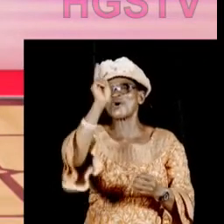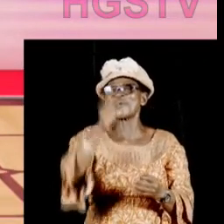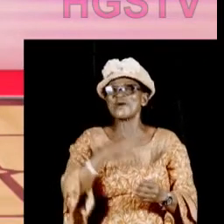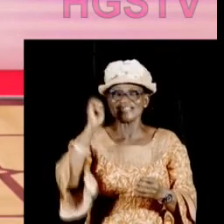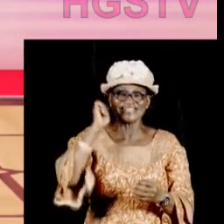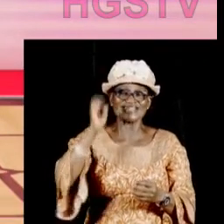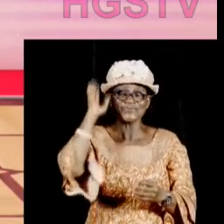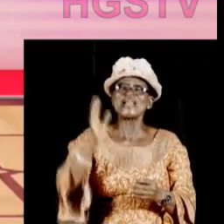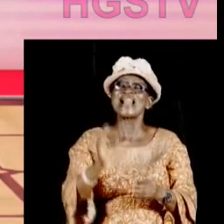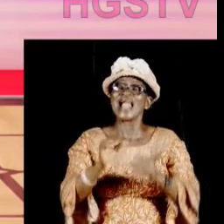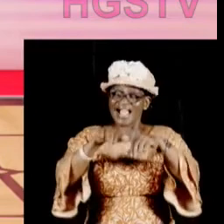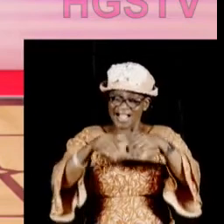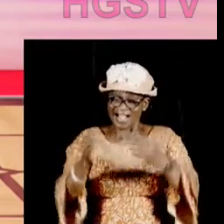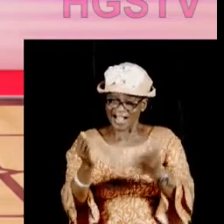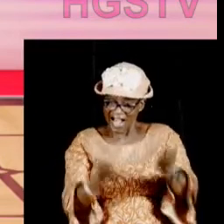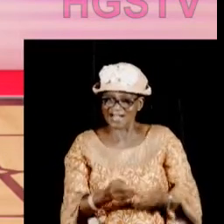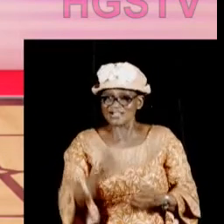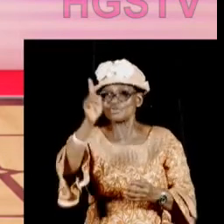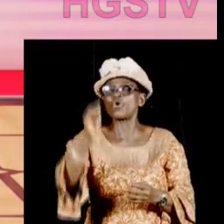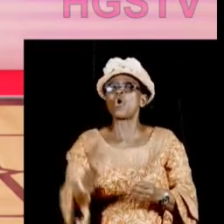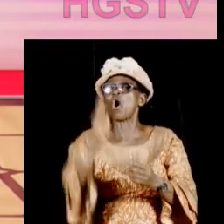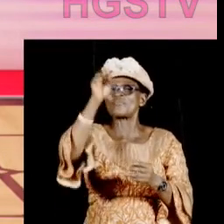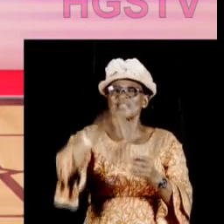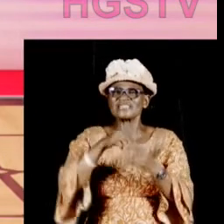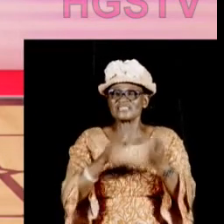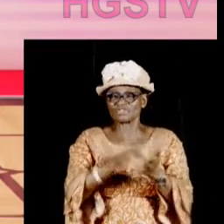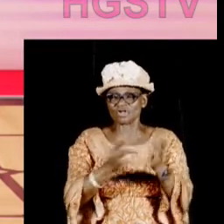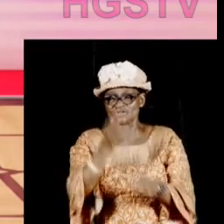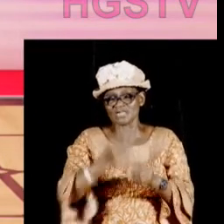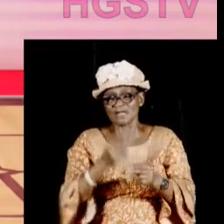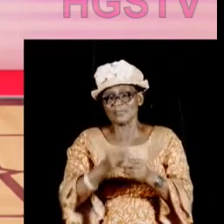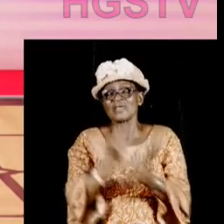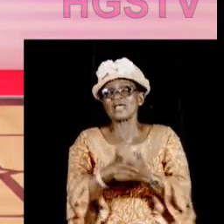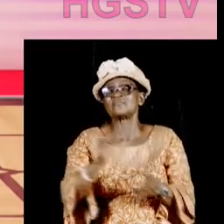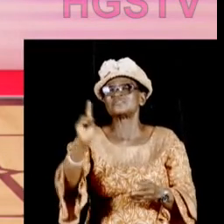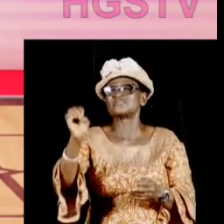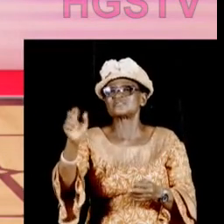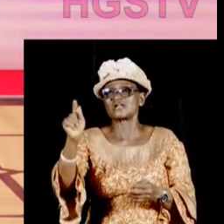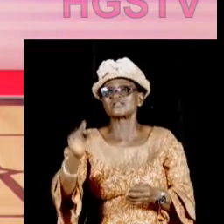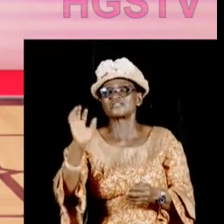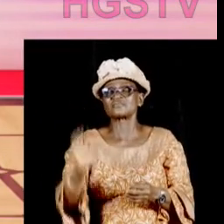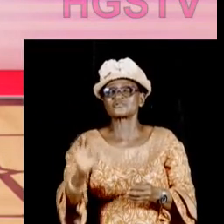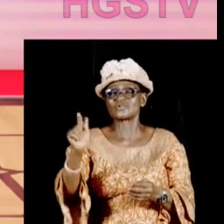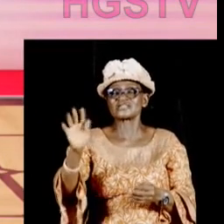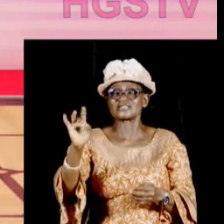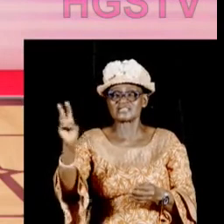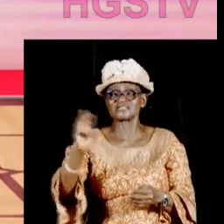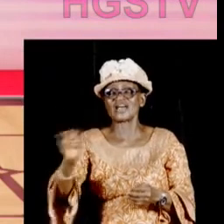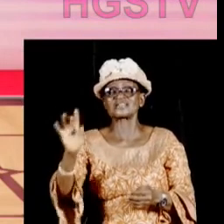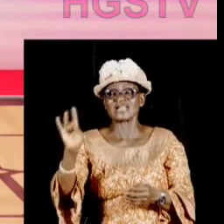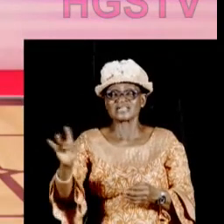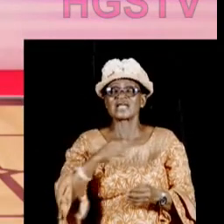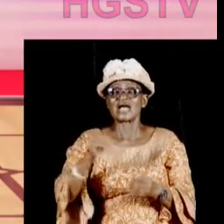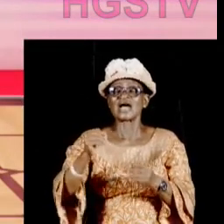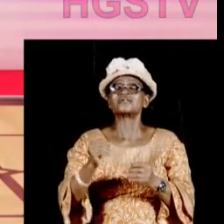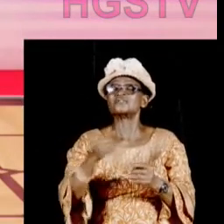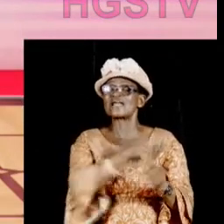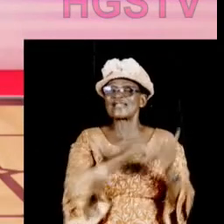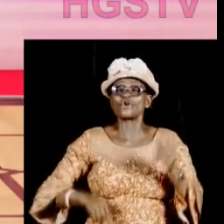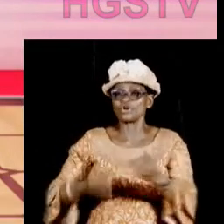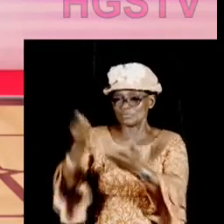Jesus' name. Amen. Deuteronomy chapter 26, verse 8. Deuteronomy 26, verse 8 says, and the Lord brought us